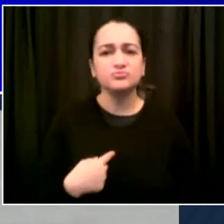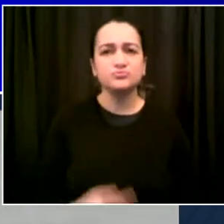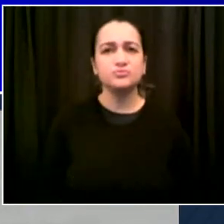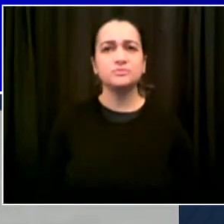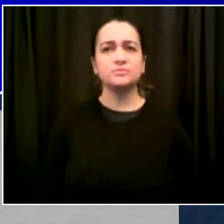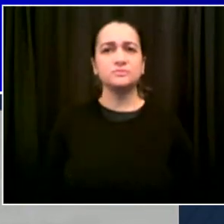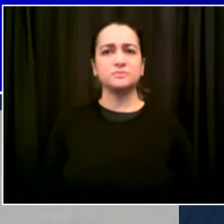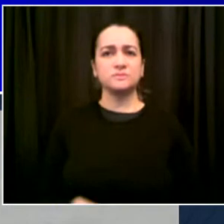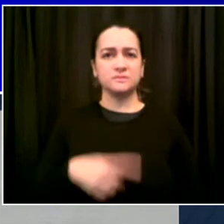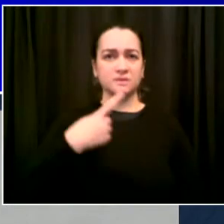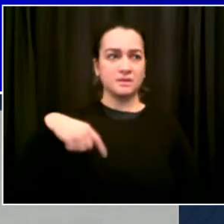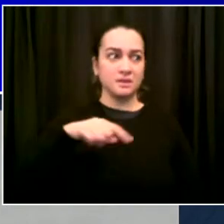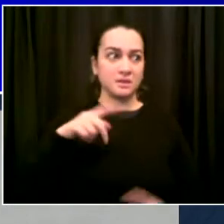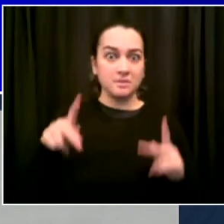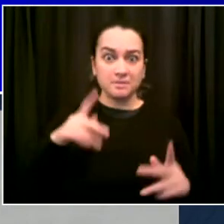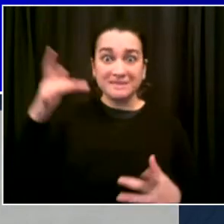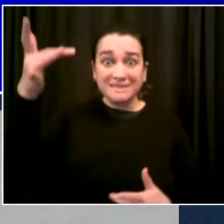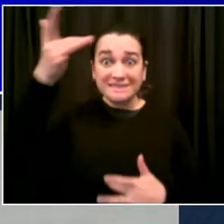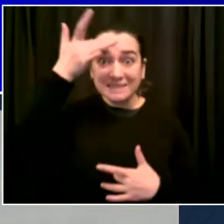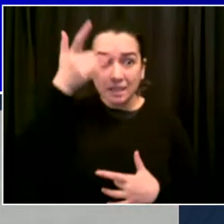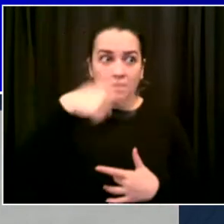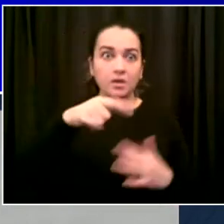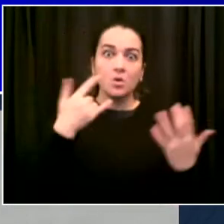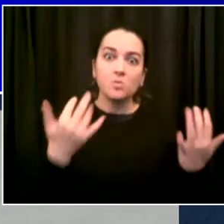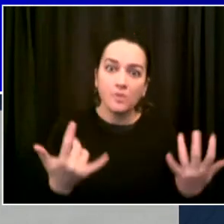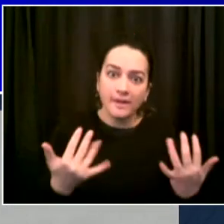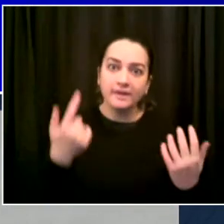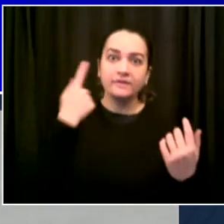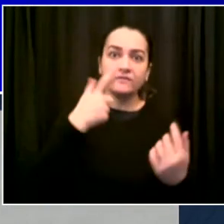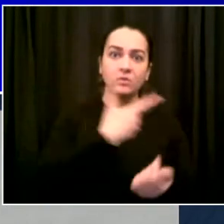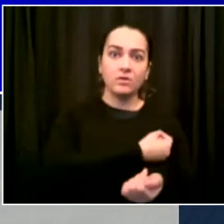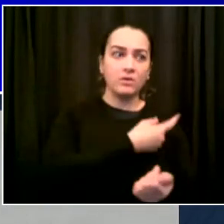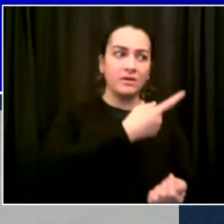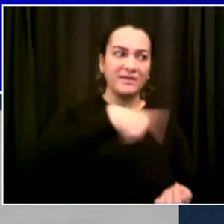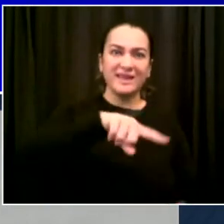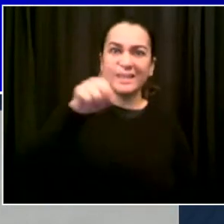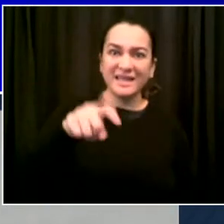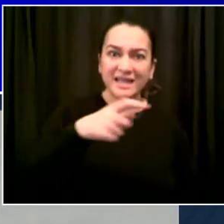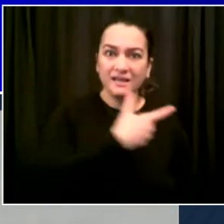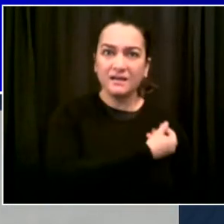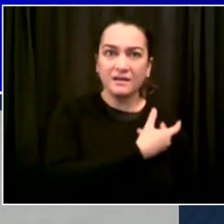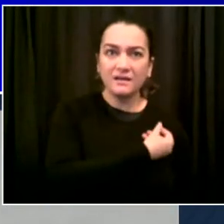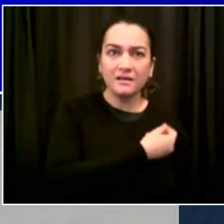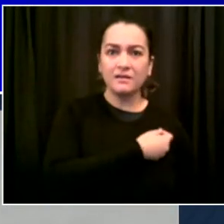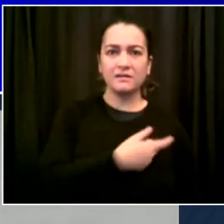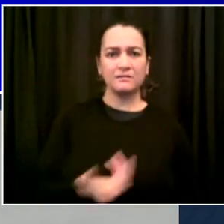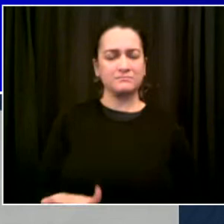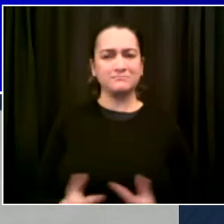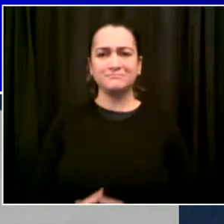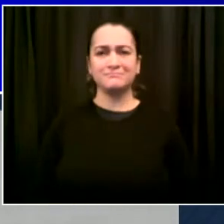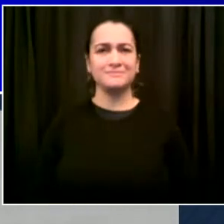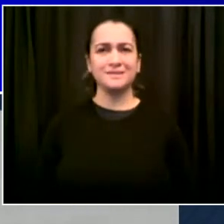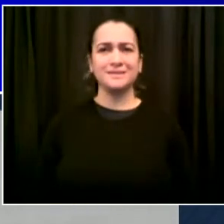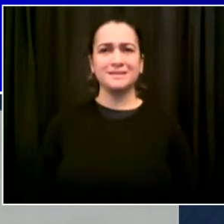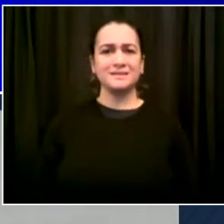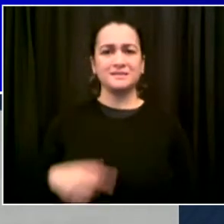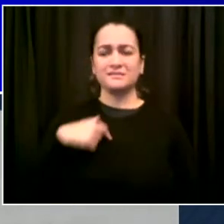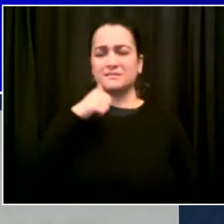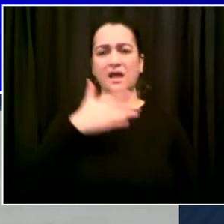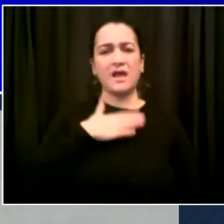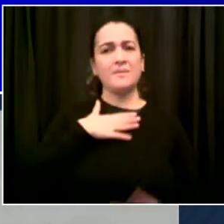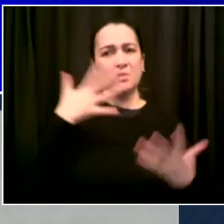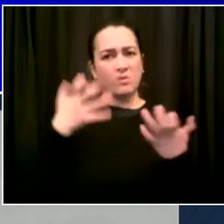dominating this discussion instead of the needs of people. There's no reason that people are more concerned about patents than saving lives. I mean, whatever way you